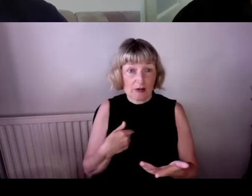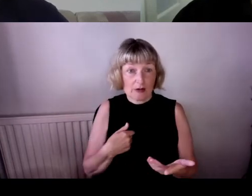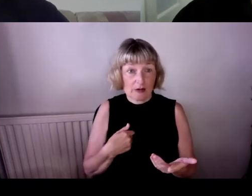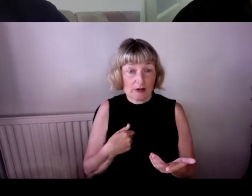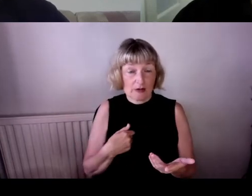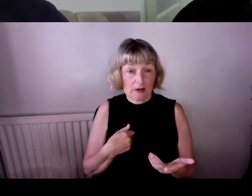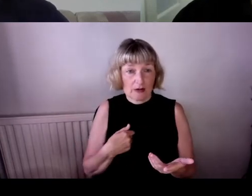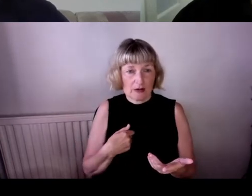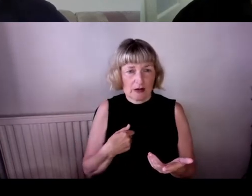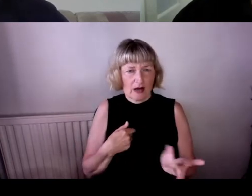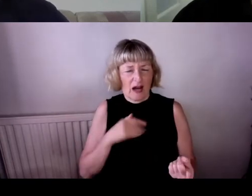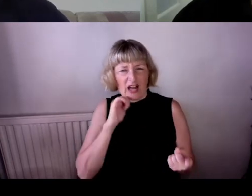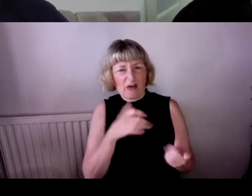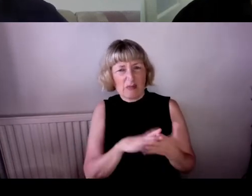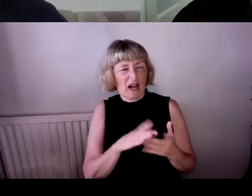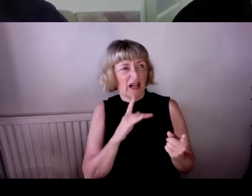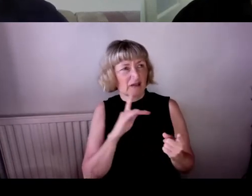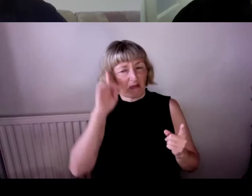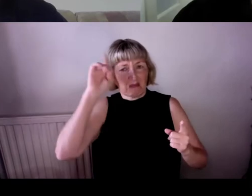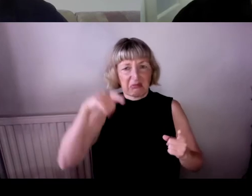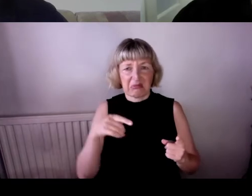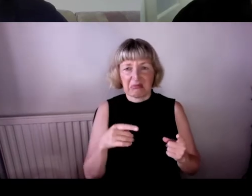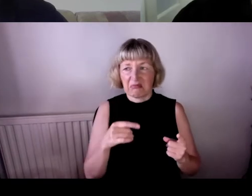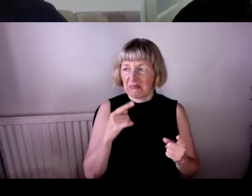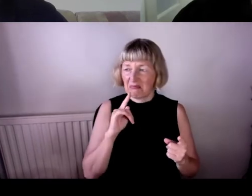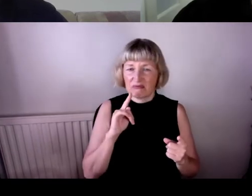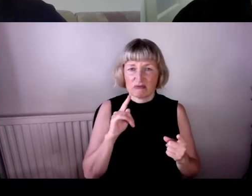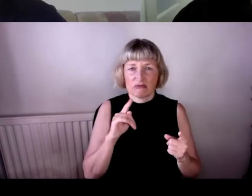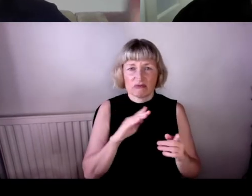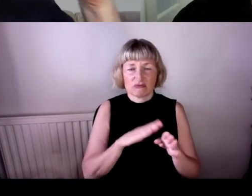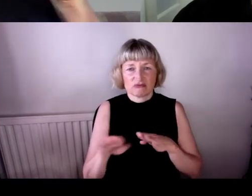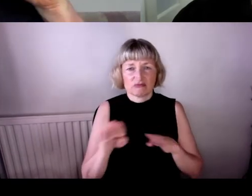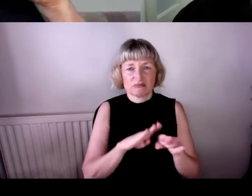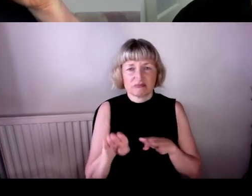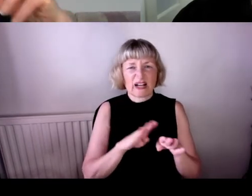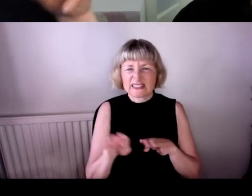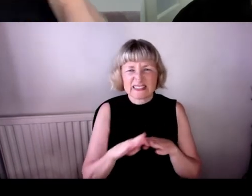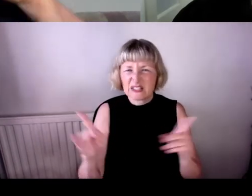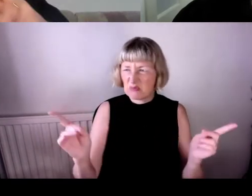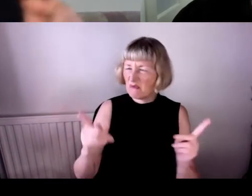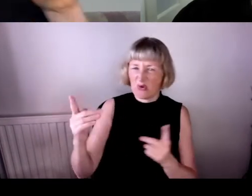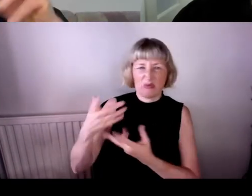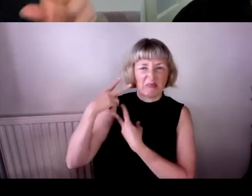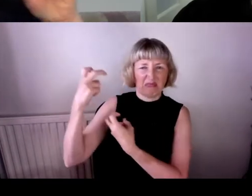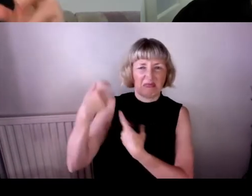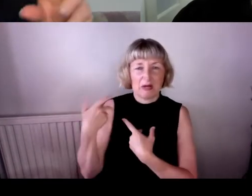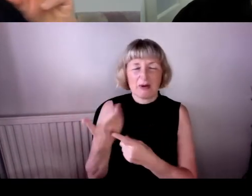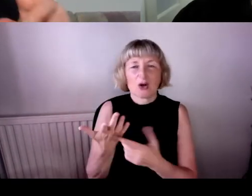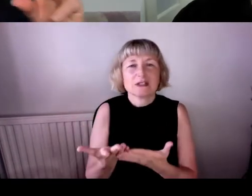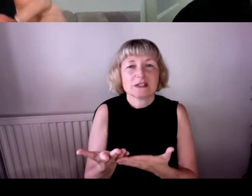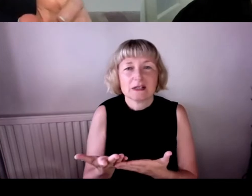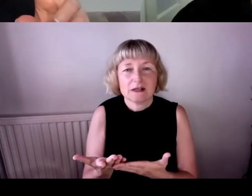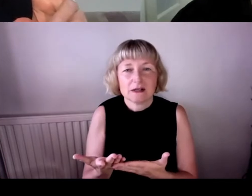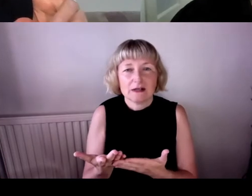words. You know, I'm just going to be sort of, it'll be a sentence every now and again. It is so dreary because it doesn't exist outside that